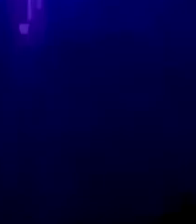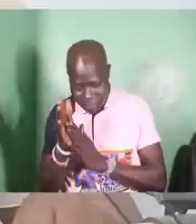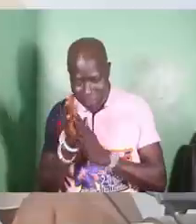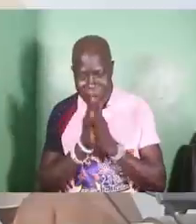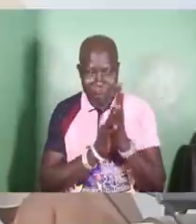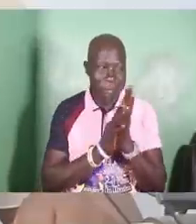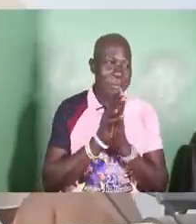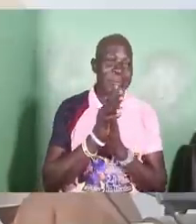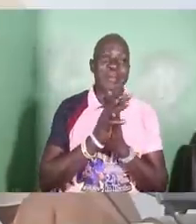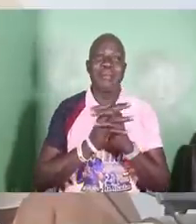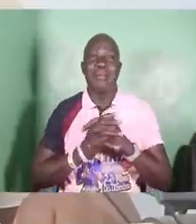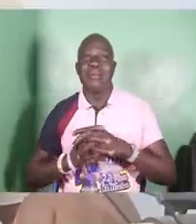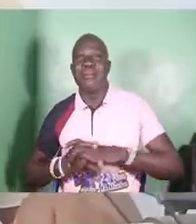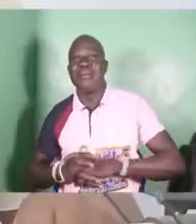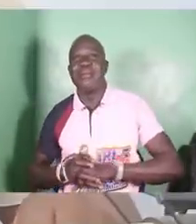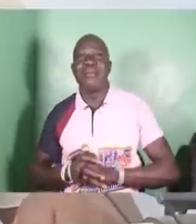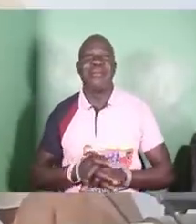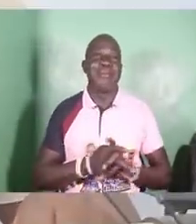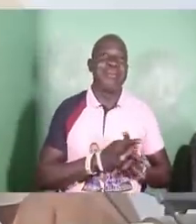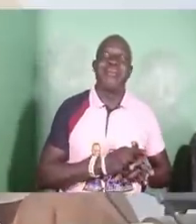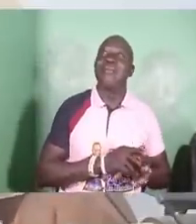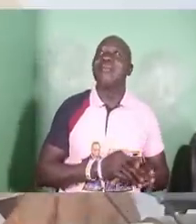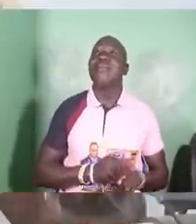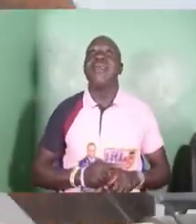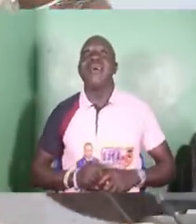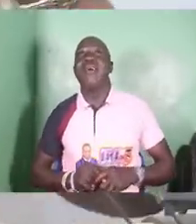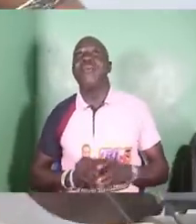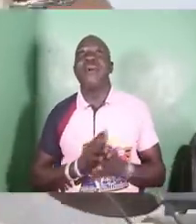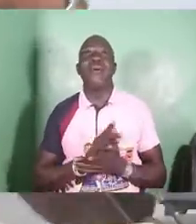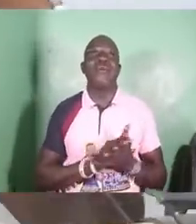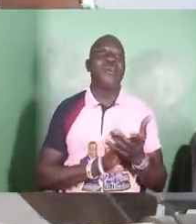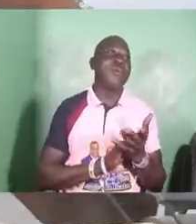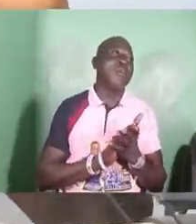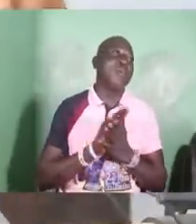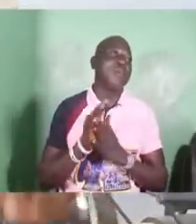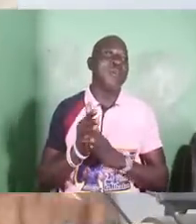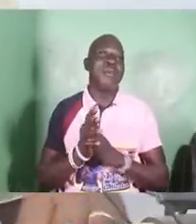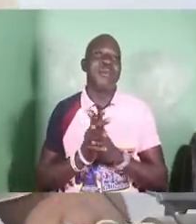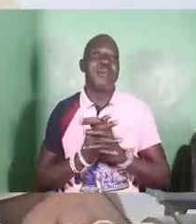amen kini ma fi sanre re oluwa oba oko